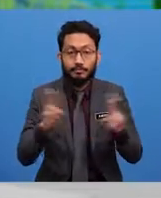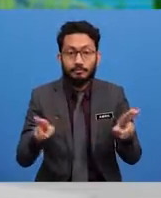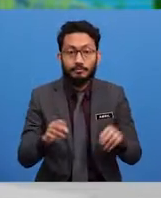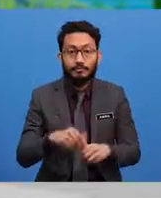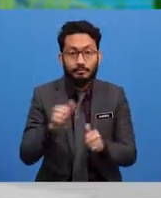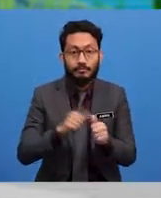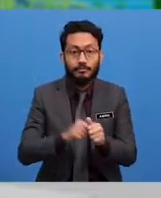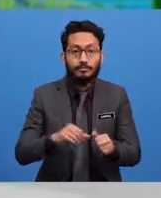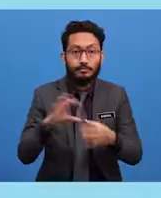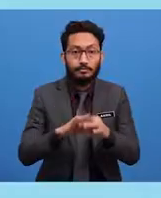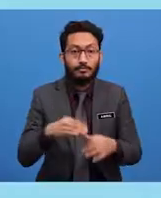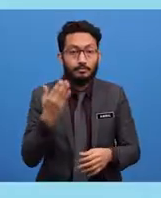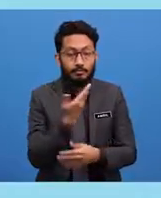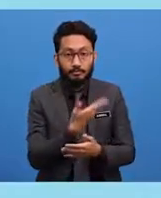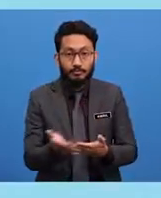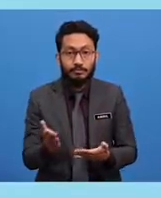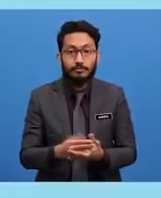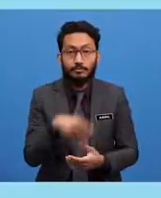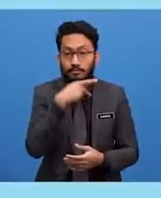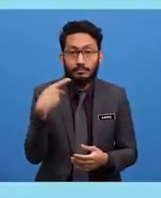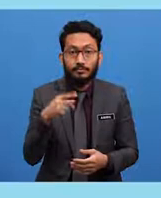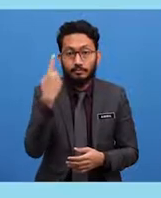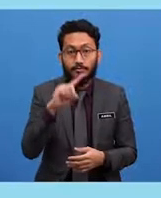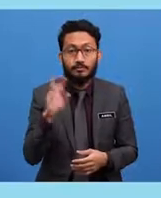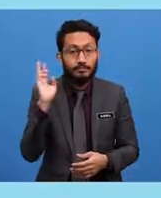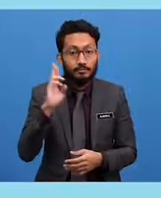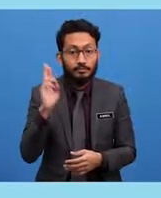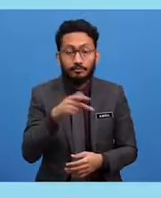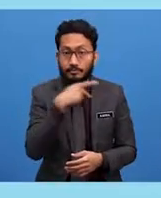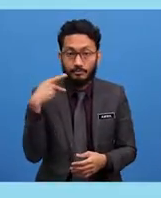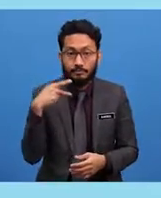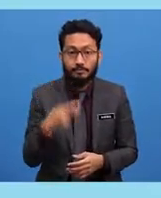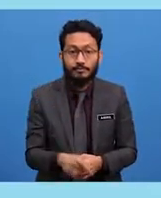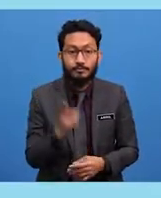these verbs. For regular verbs, you either